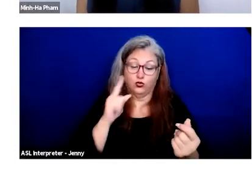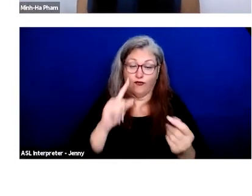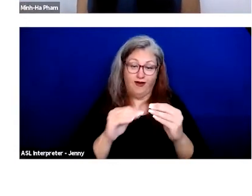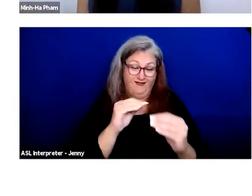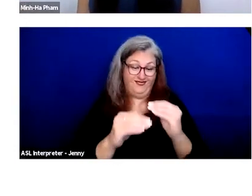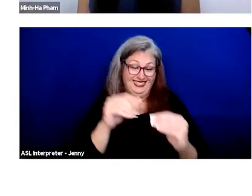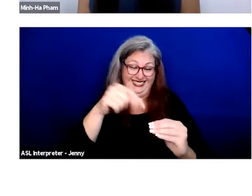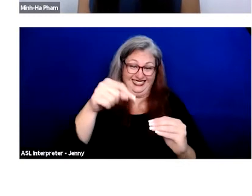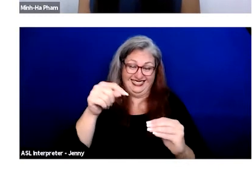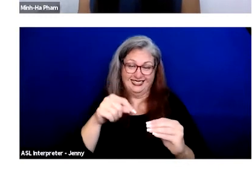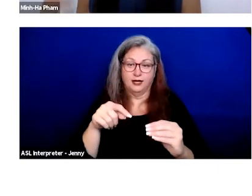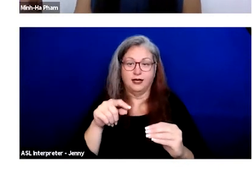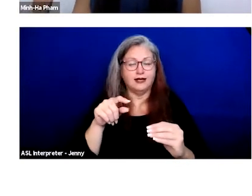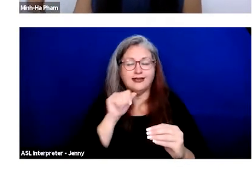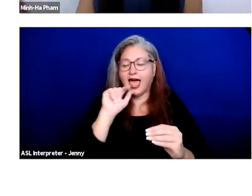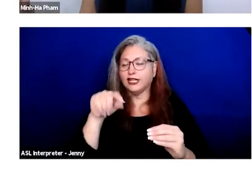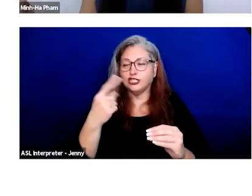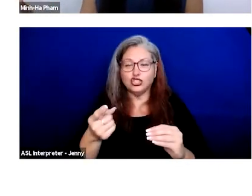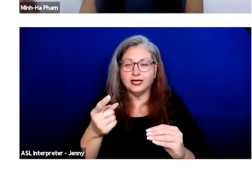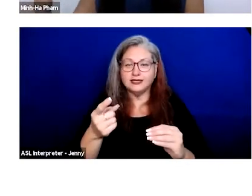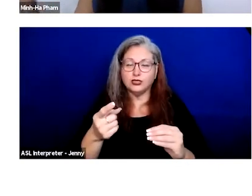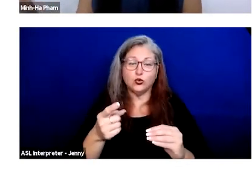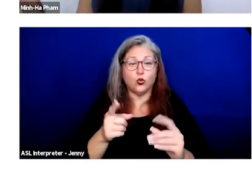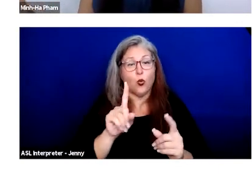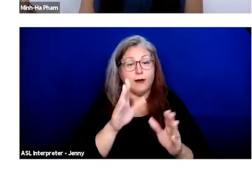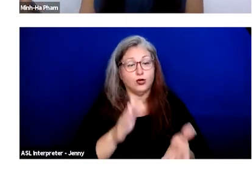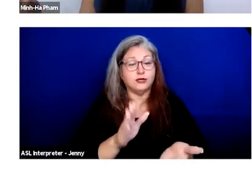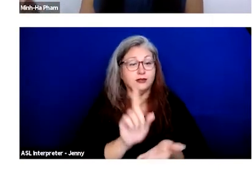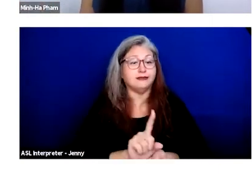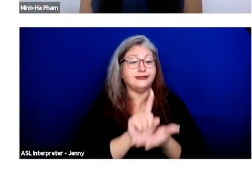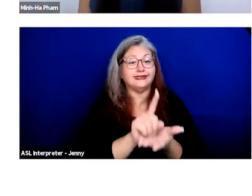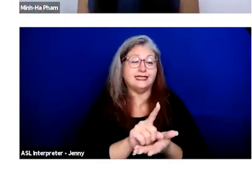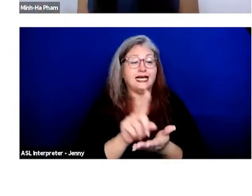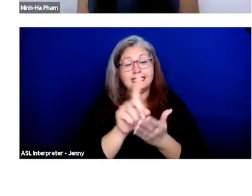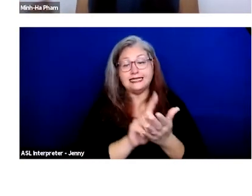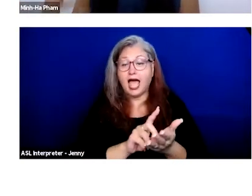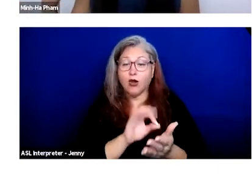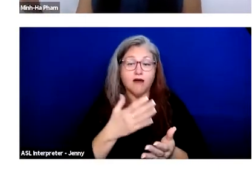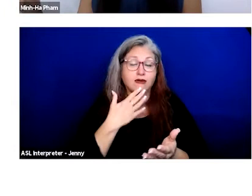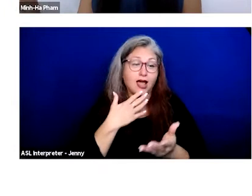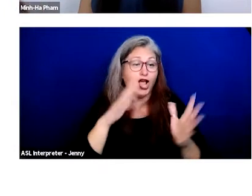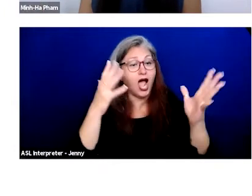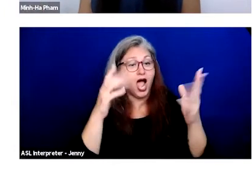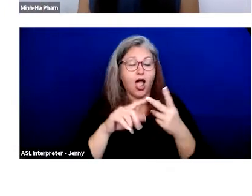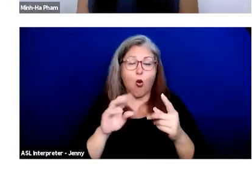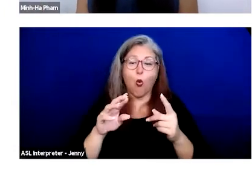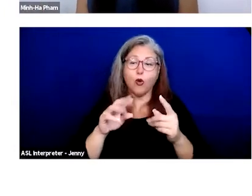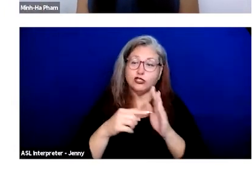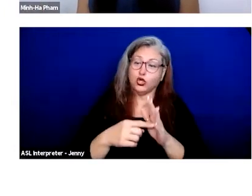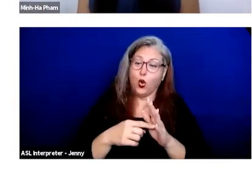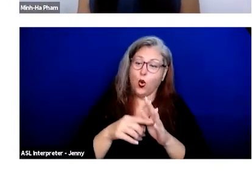racism has to go beyond lifting up an individual designer of color or a model of